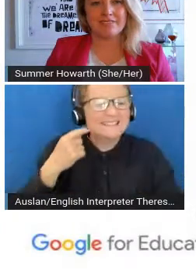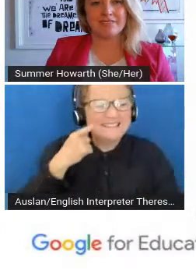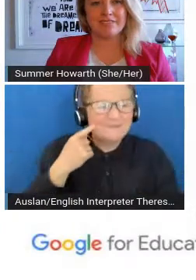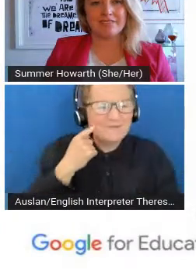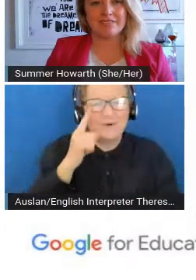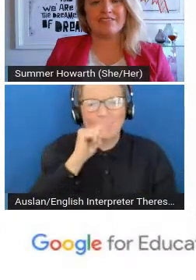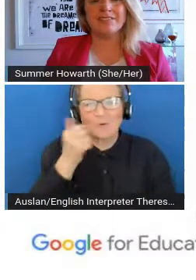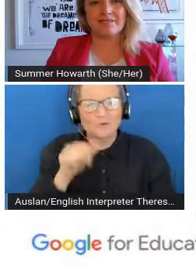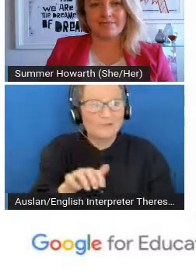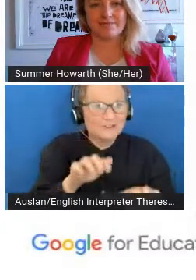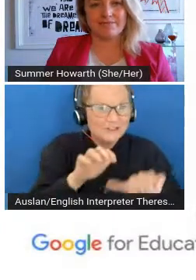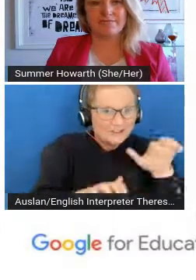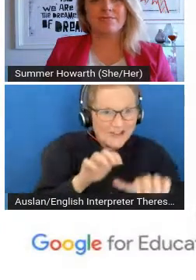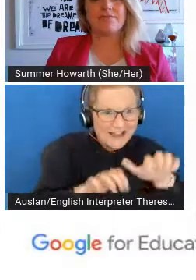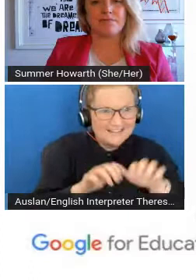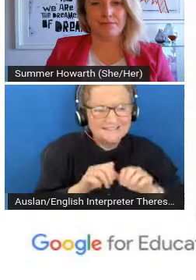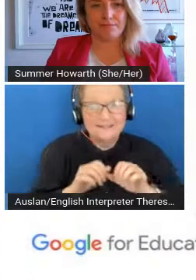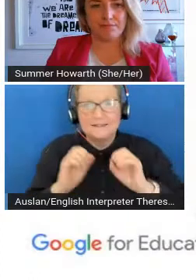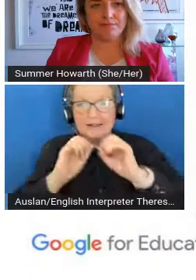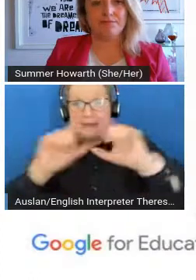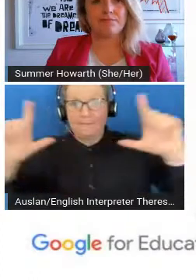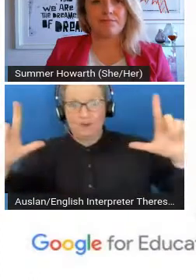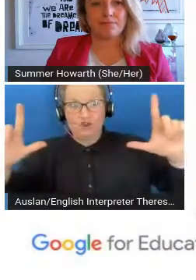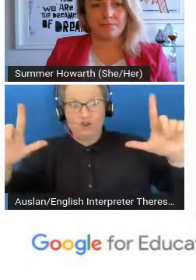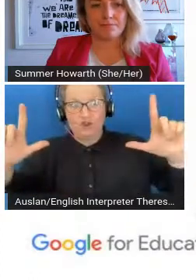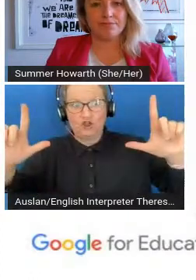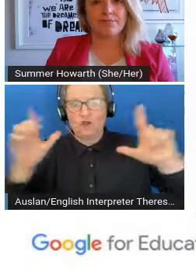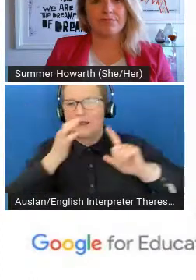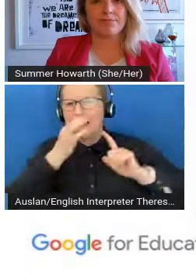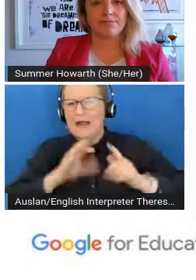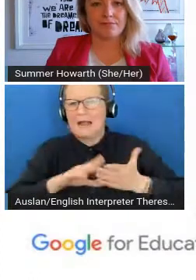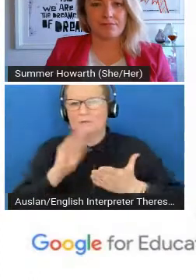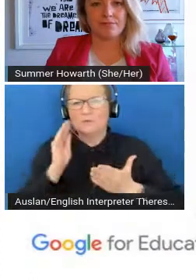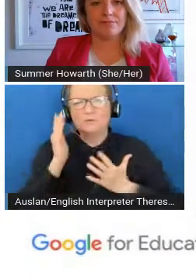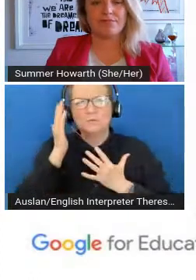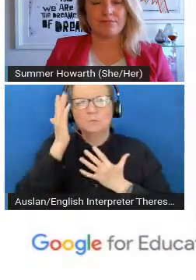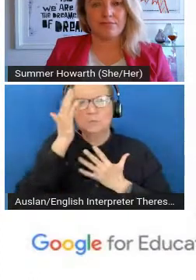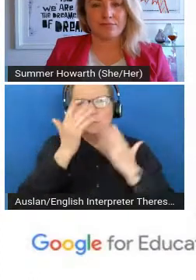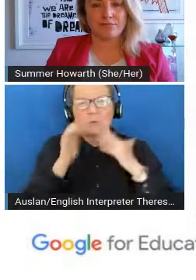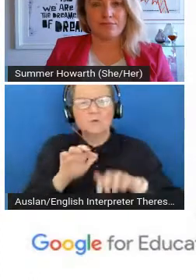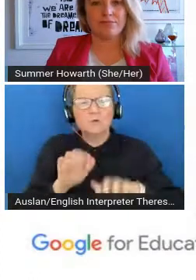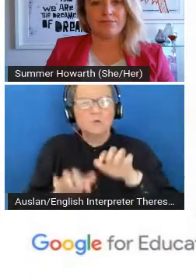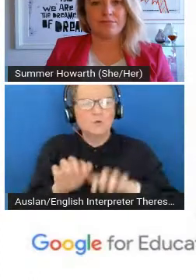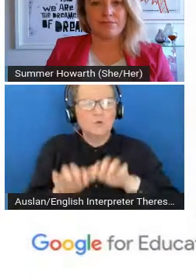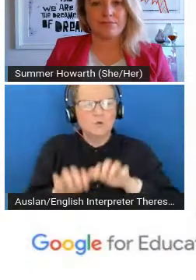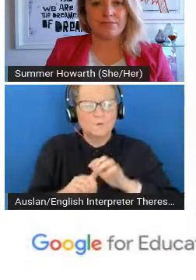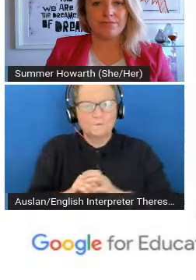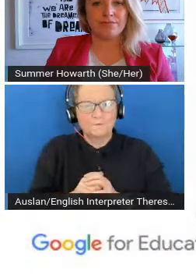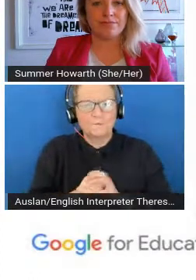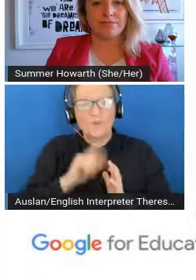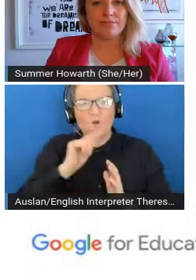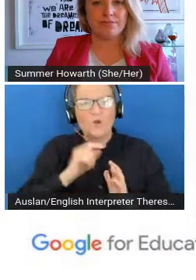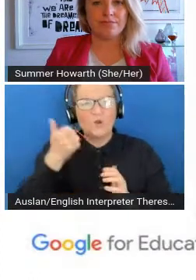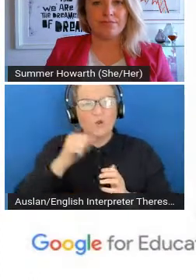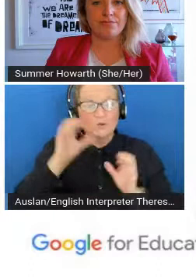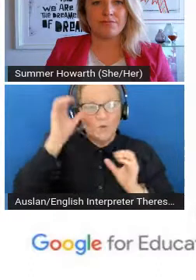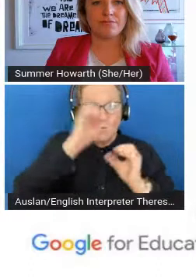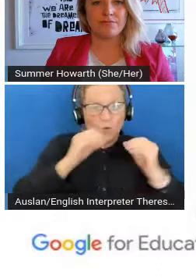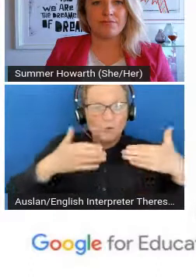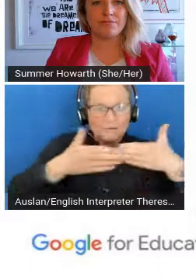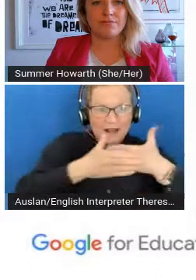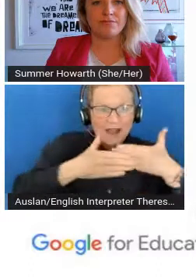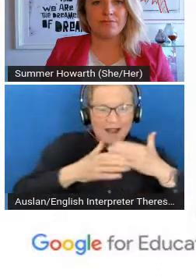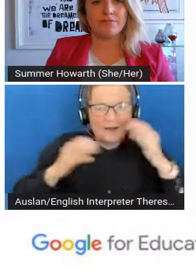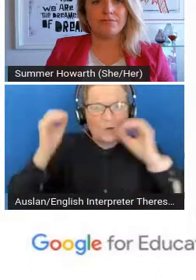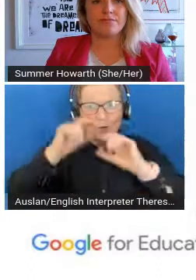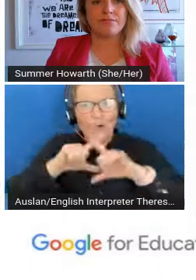chat, putting up an image, and getting kids to do that thinking routine. It could be using Google Slides and Google Classroom, the way we've described